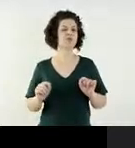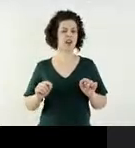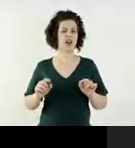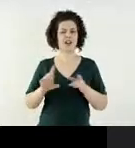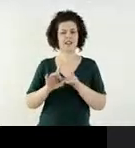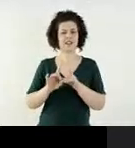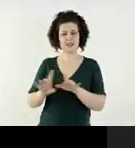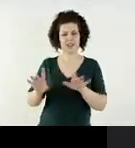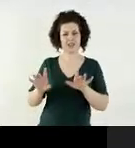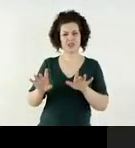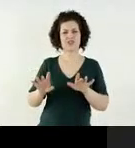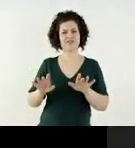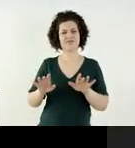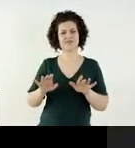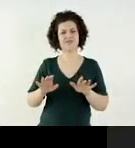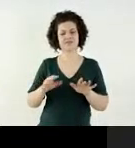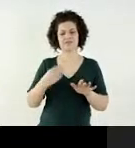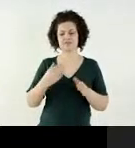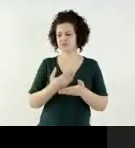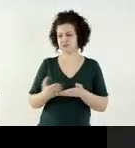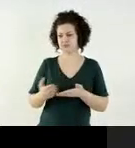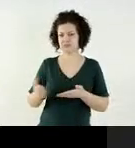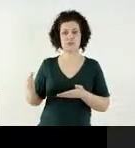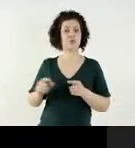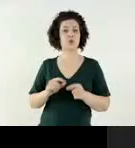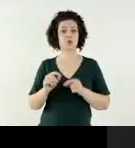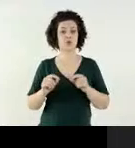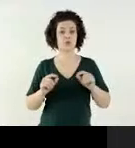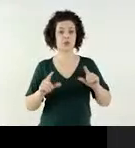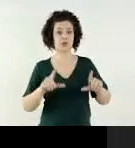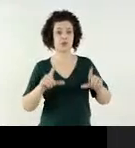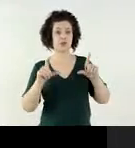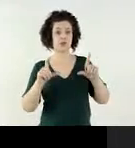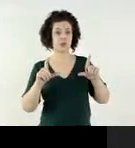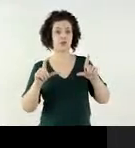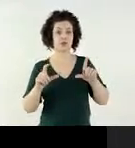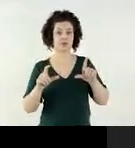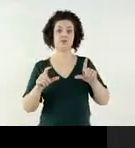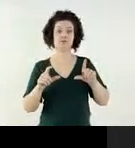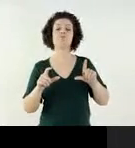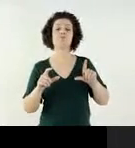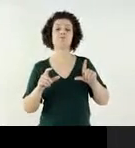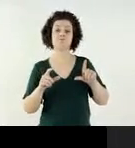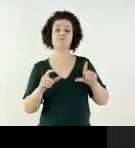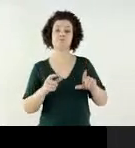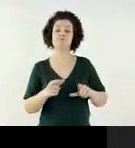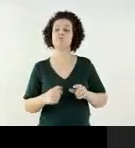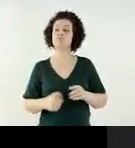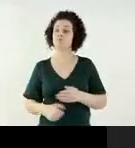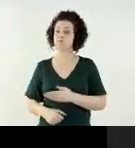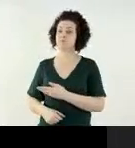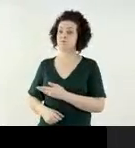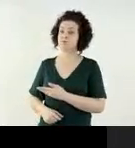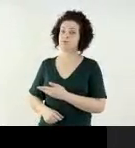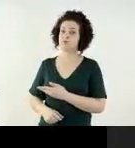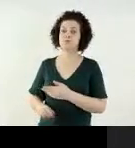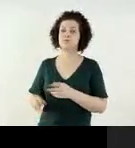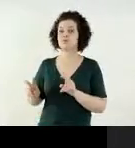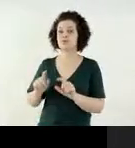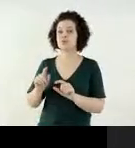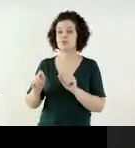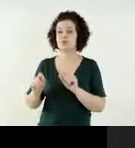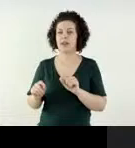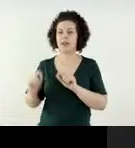Grove, which speaks, among other things, of a ritualistic burn, a mourning ritual, in which clothing and